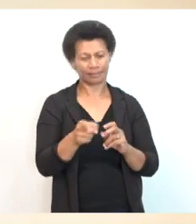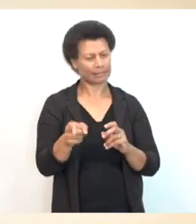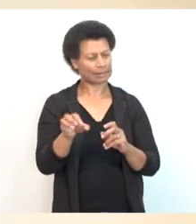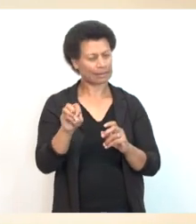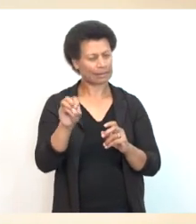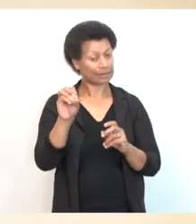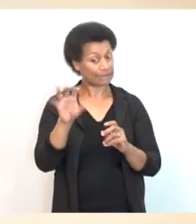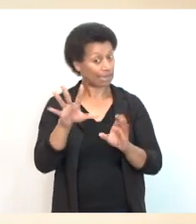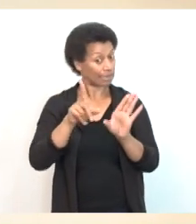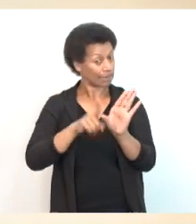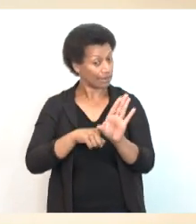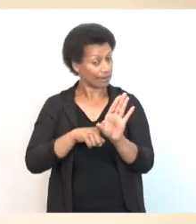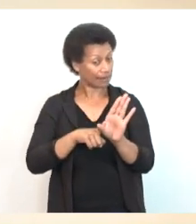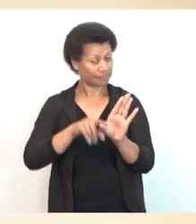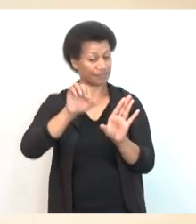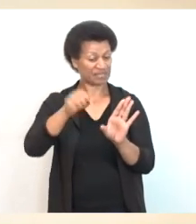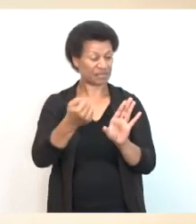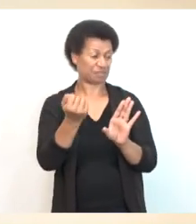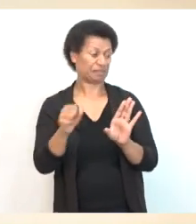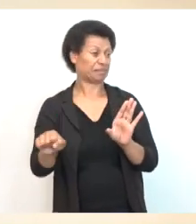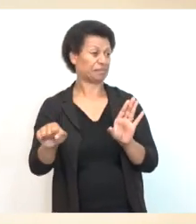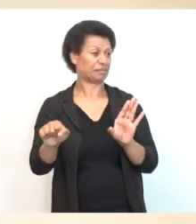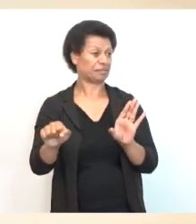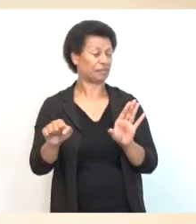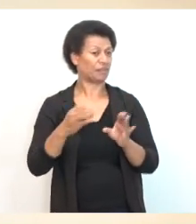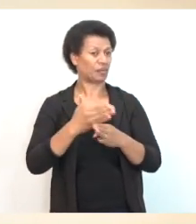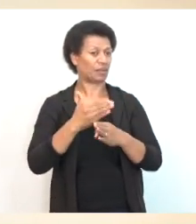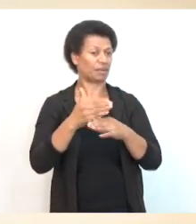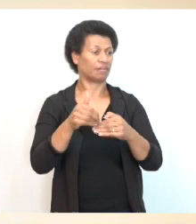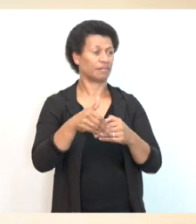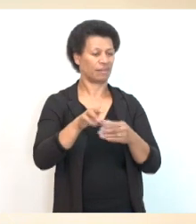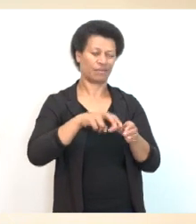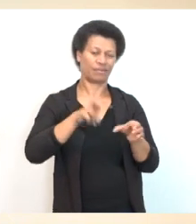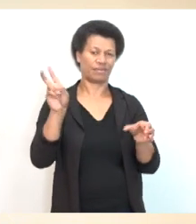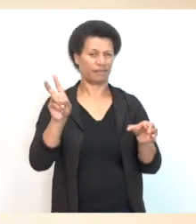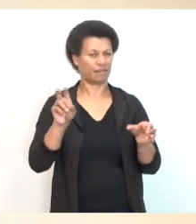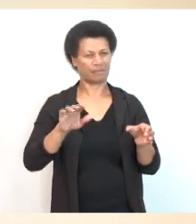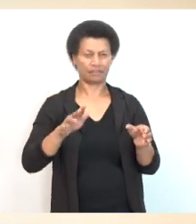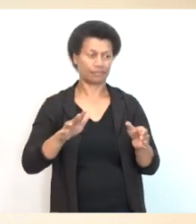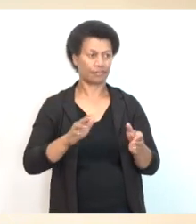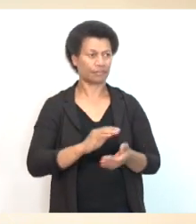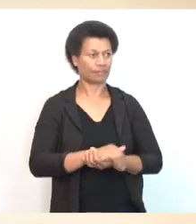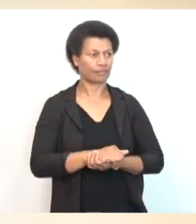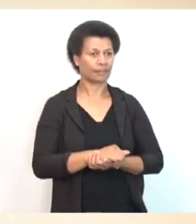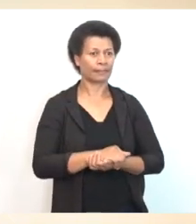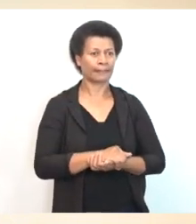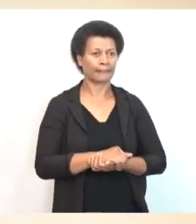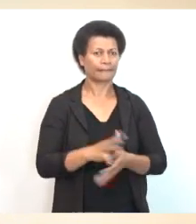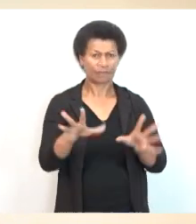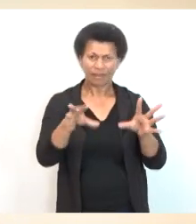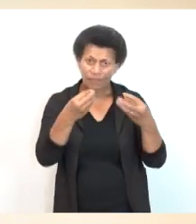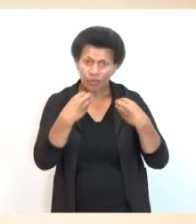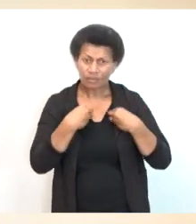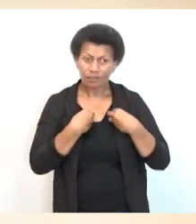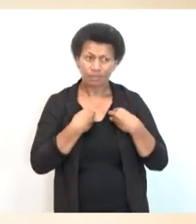there is no basis for the further suspension of a supervisor of election. That means he'll be restored back to his former